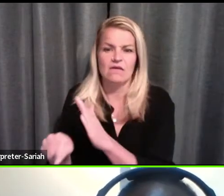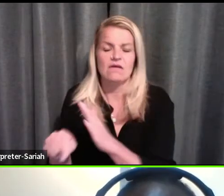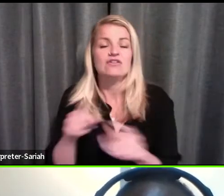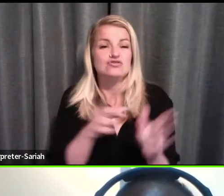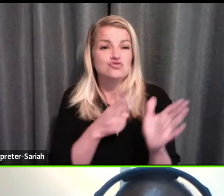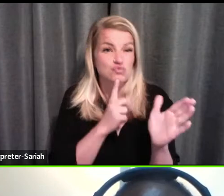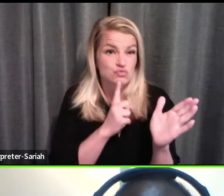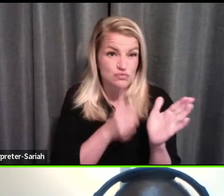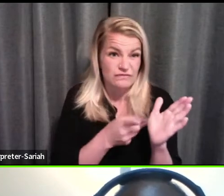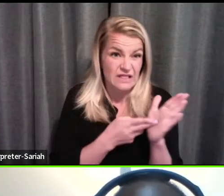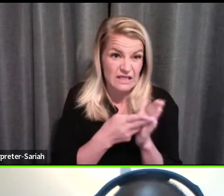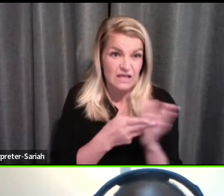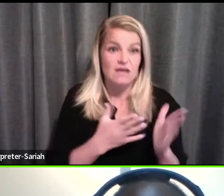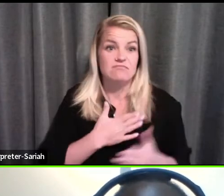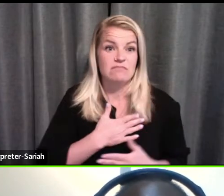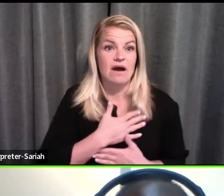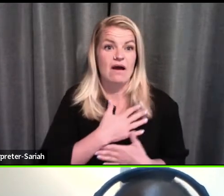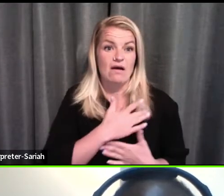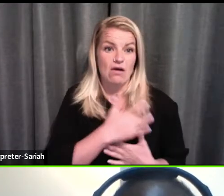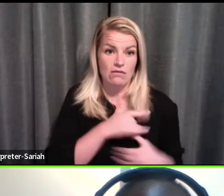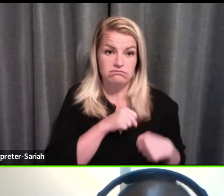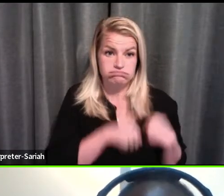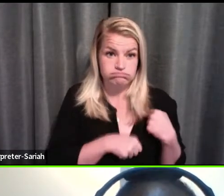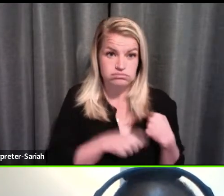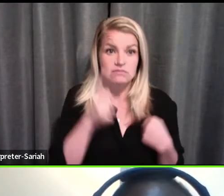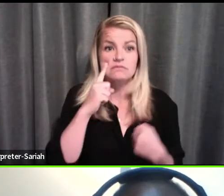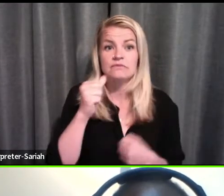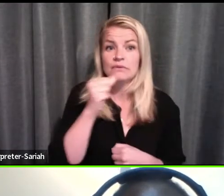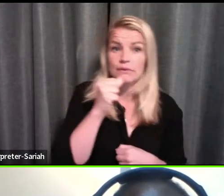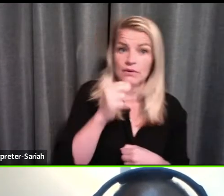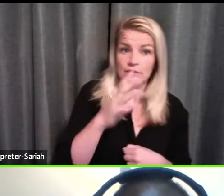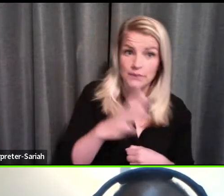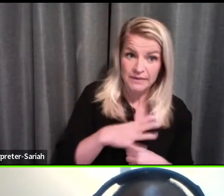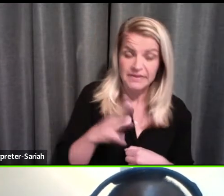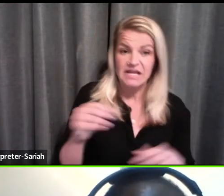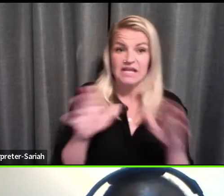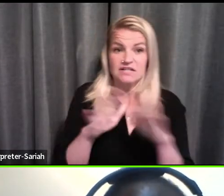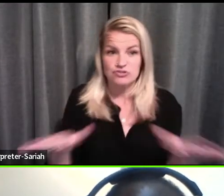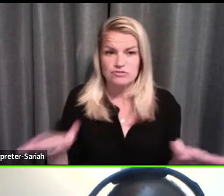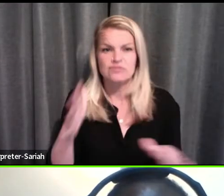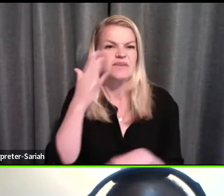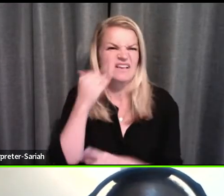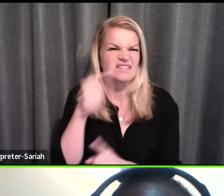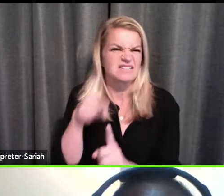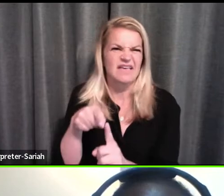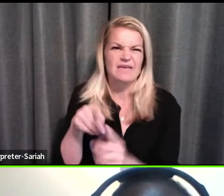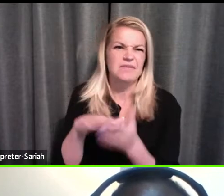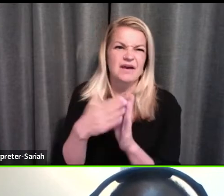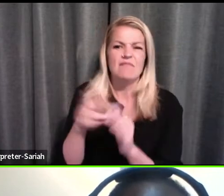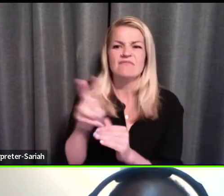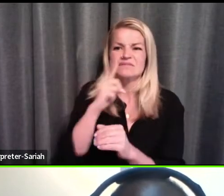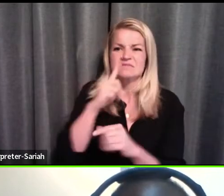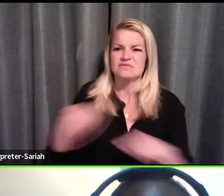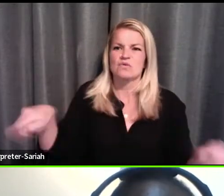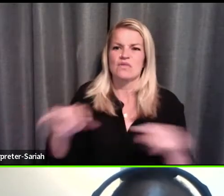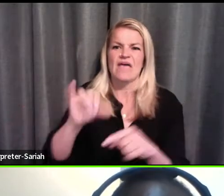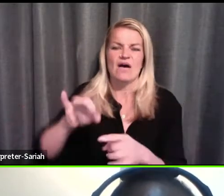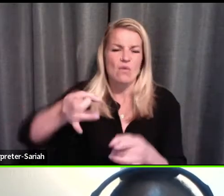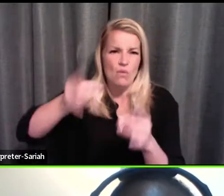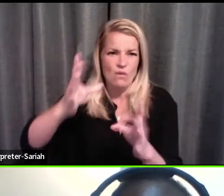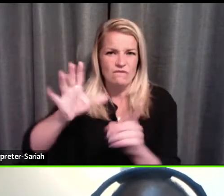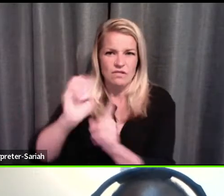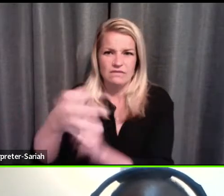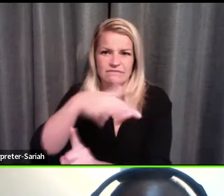and children because they are victims of circumstances. But despite the harsh environment, women have proved